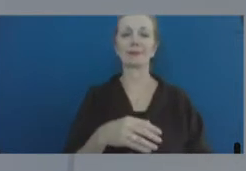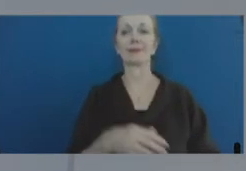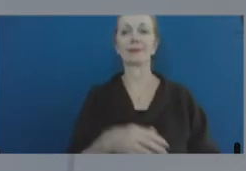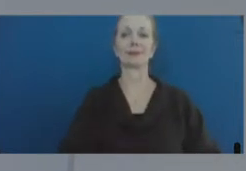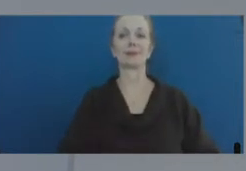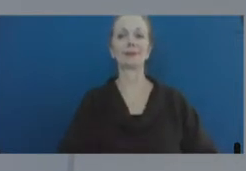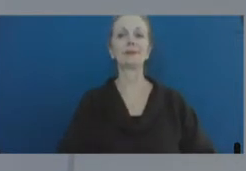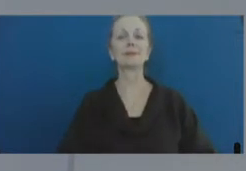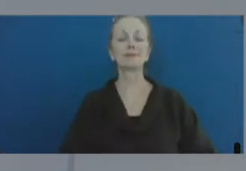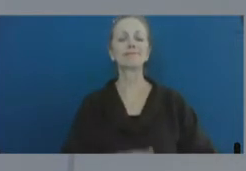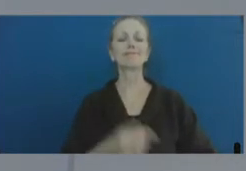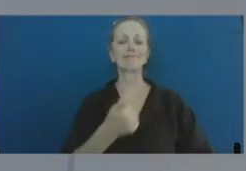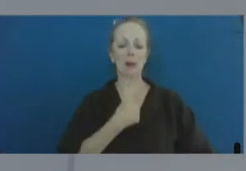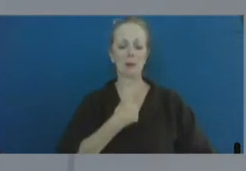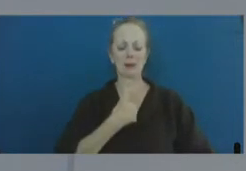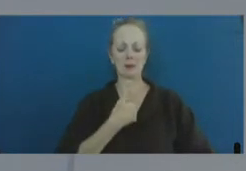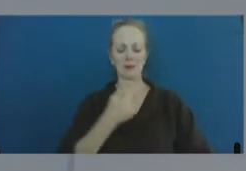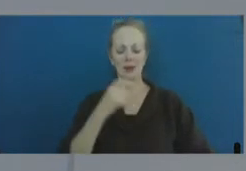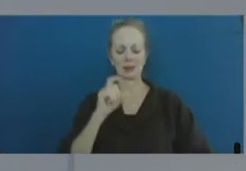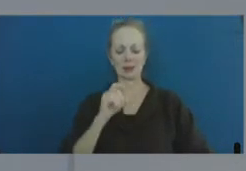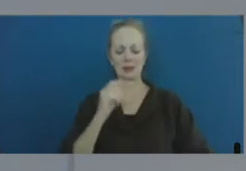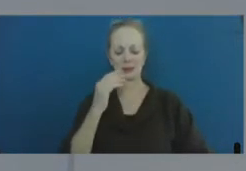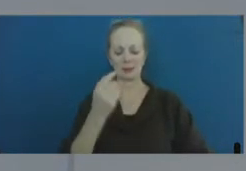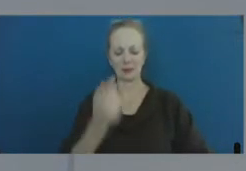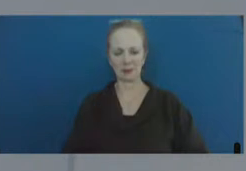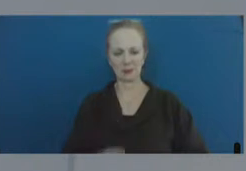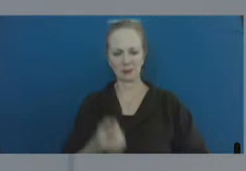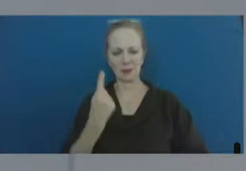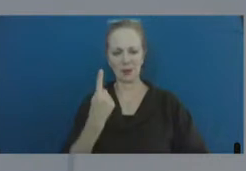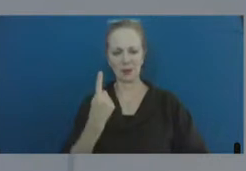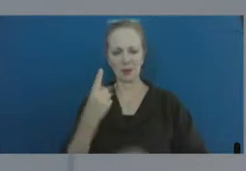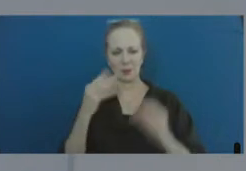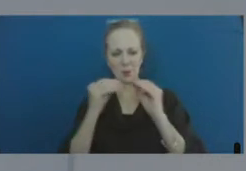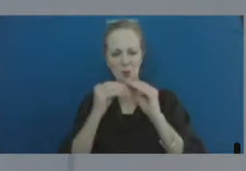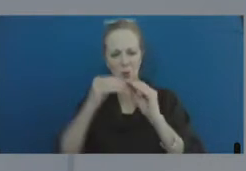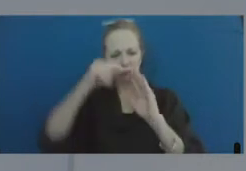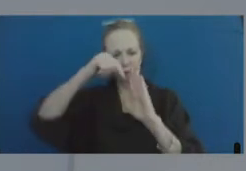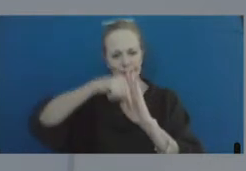I need to understand this more in depth.